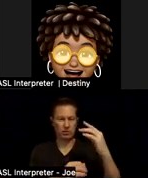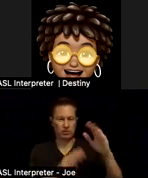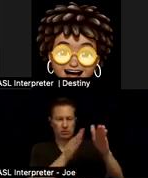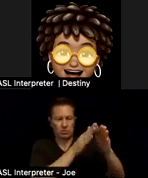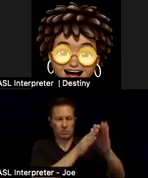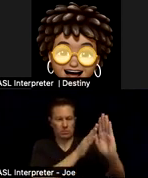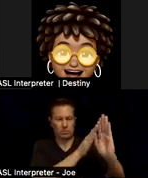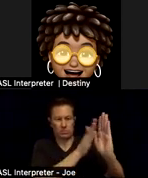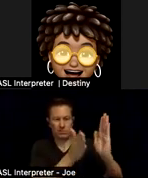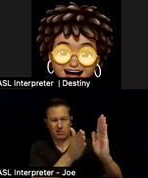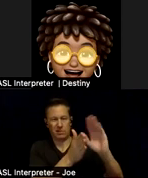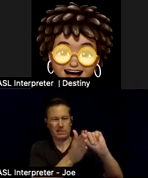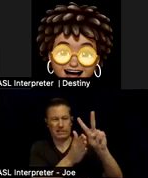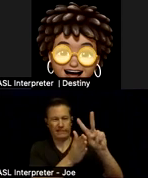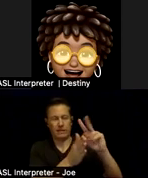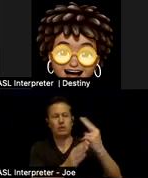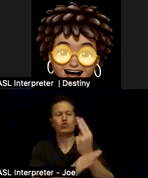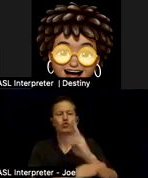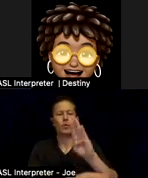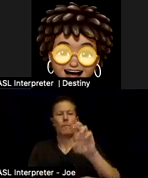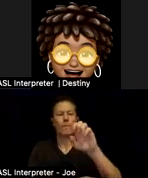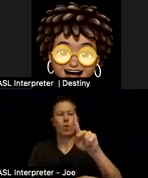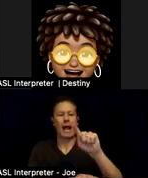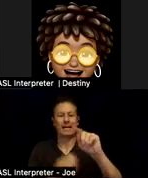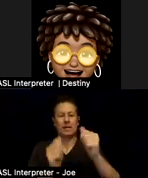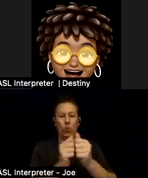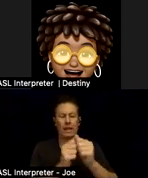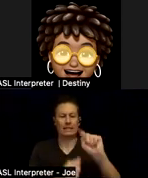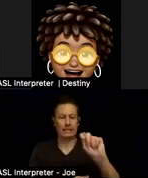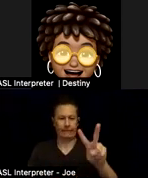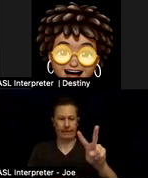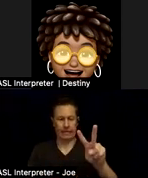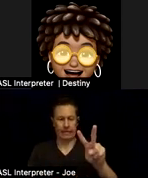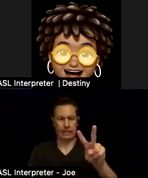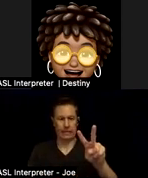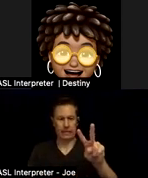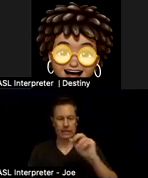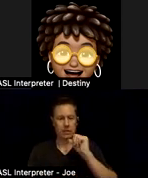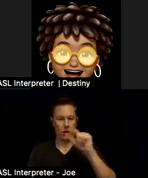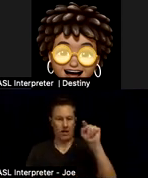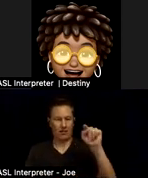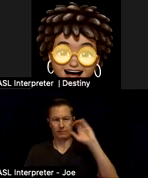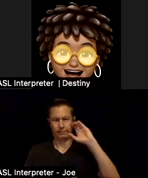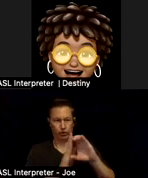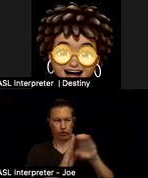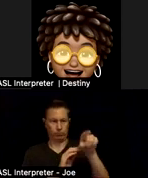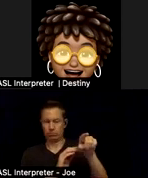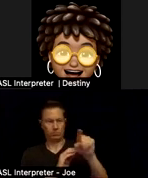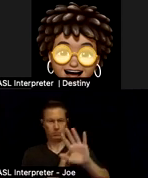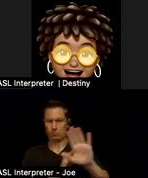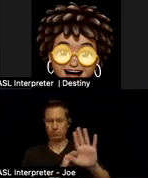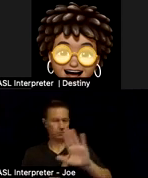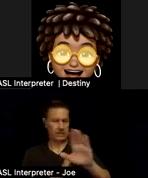the bracket that comes with the television. And those are